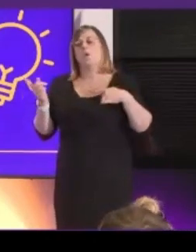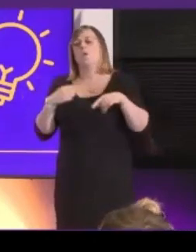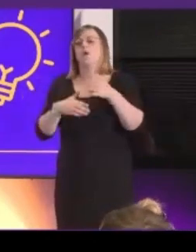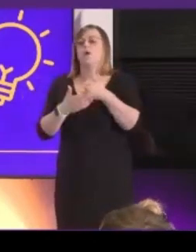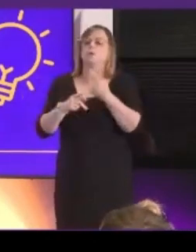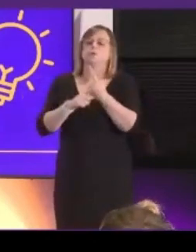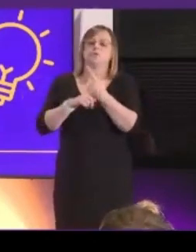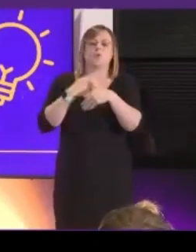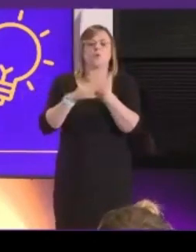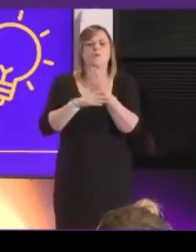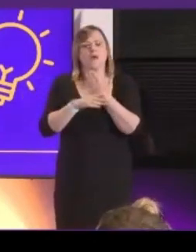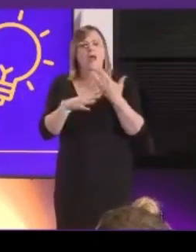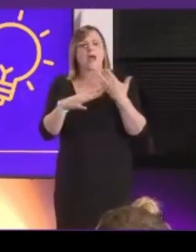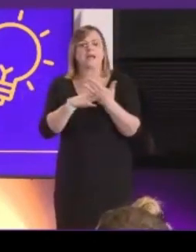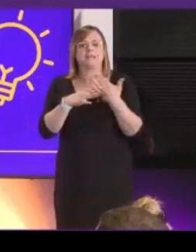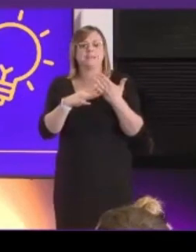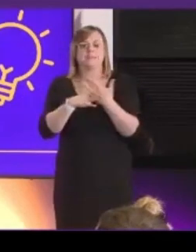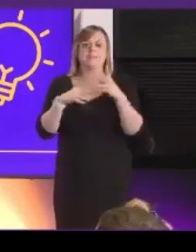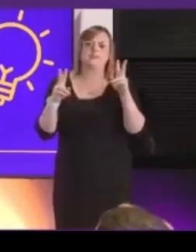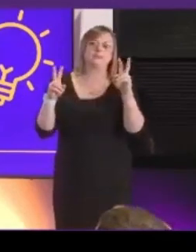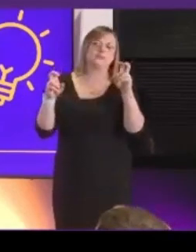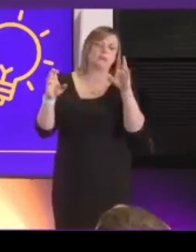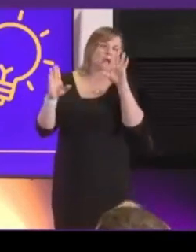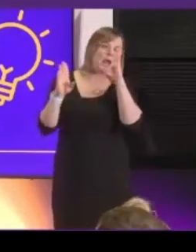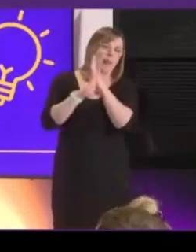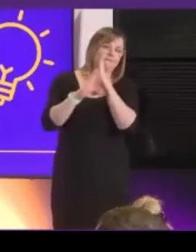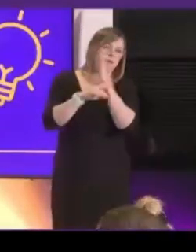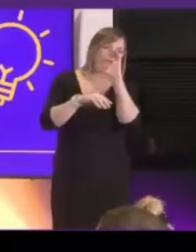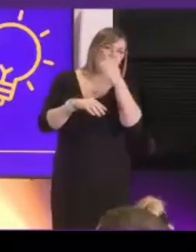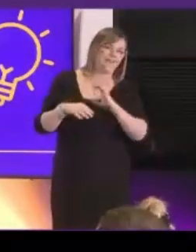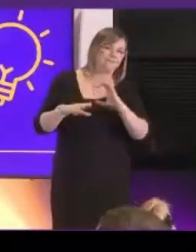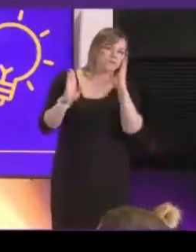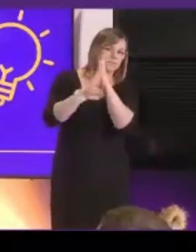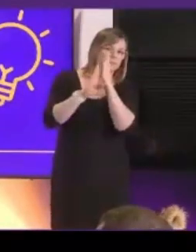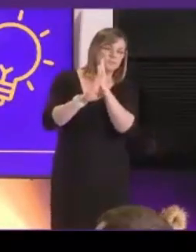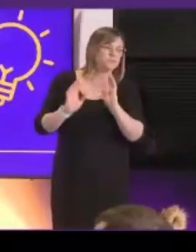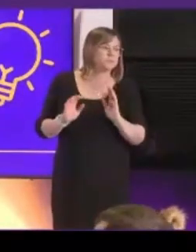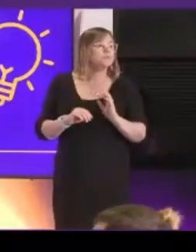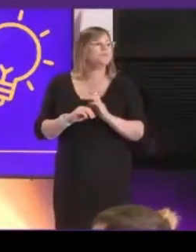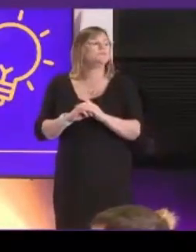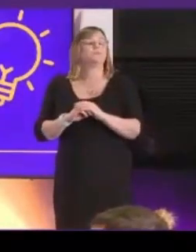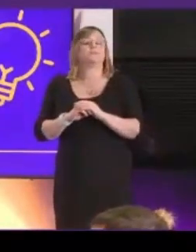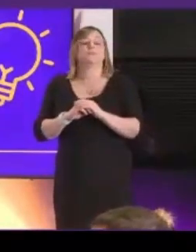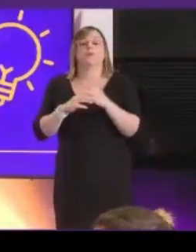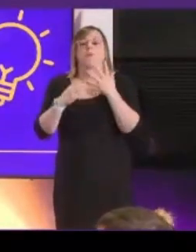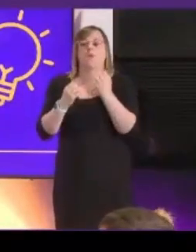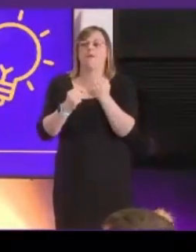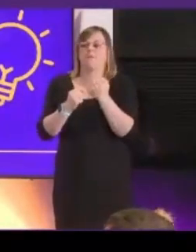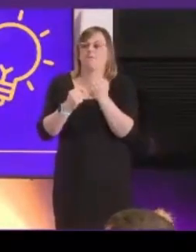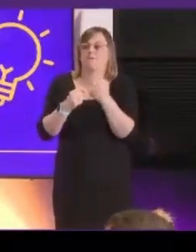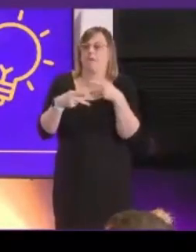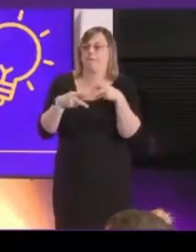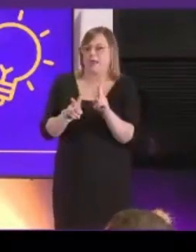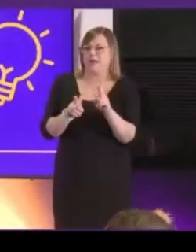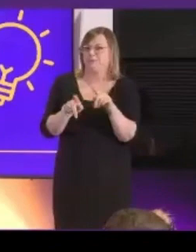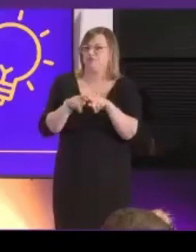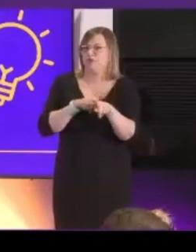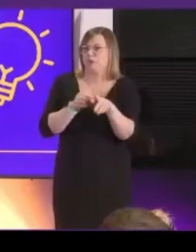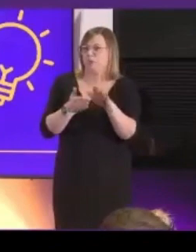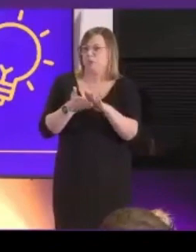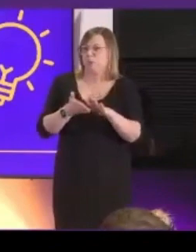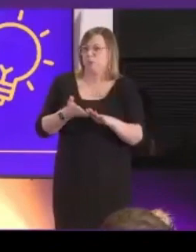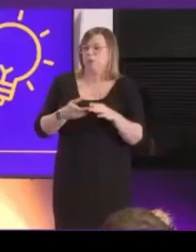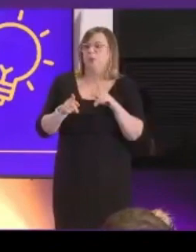the accessibility elephant. And we've got a mechanism for eating that now, haven't we? We talked